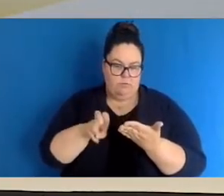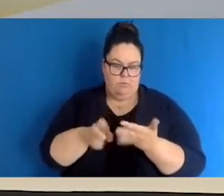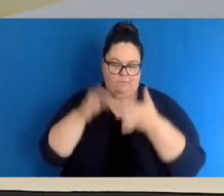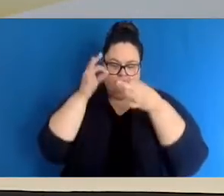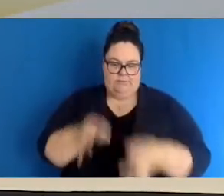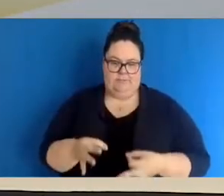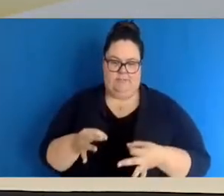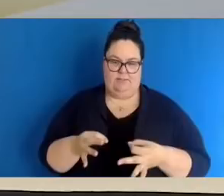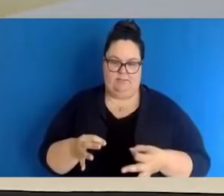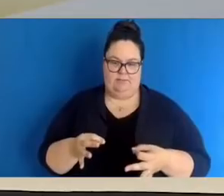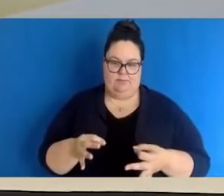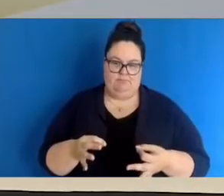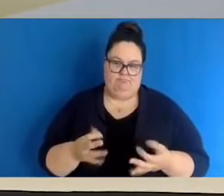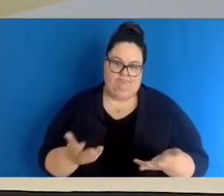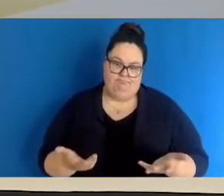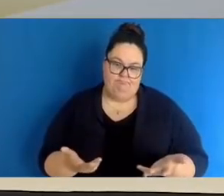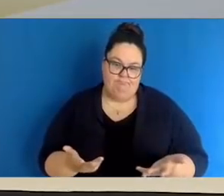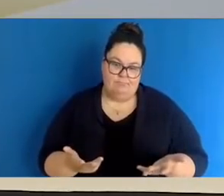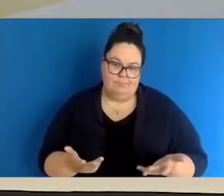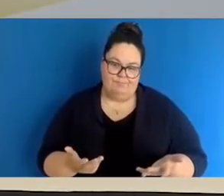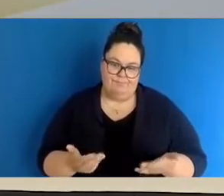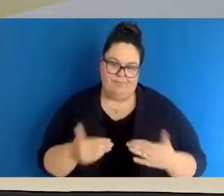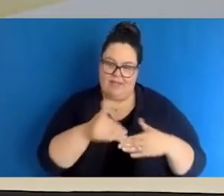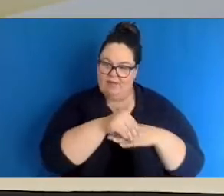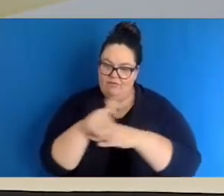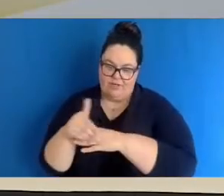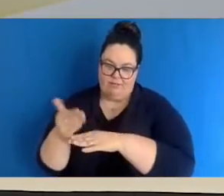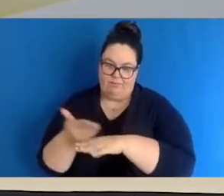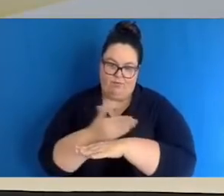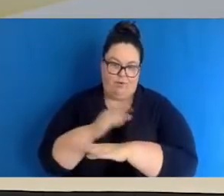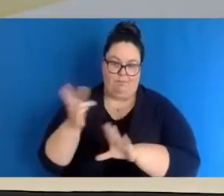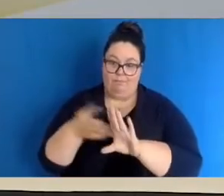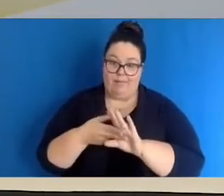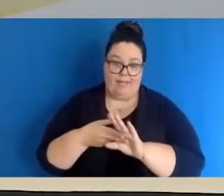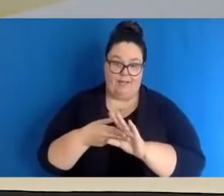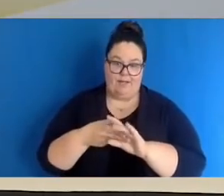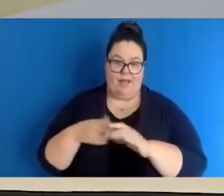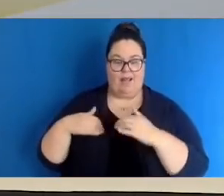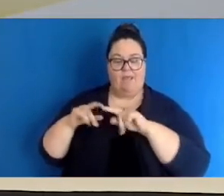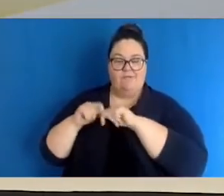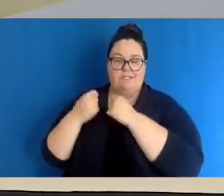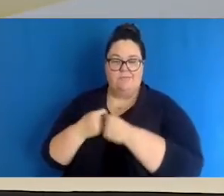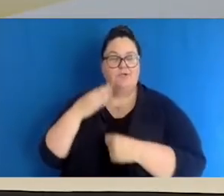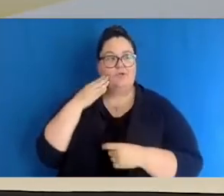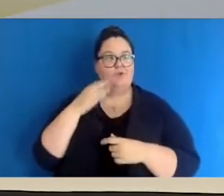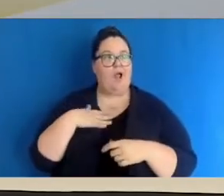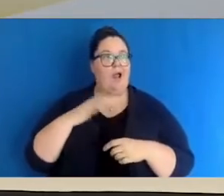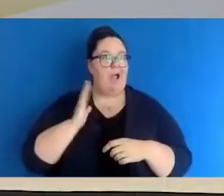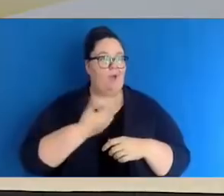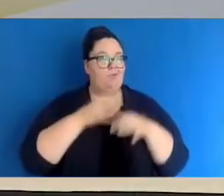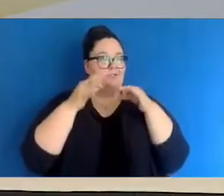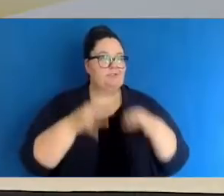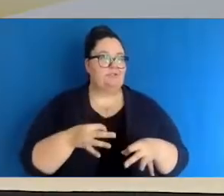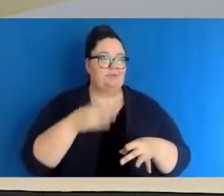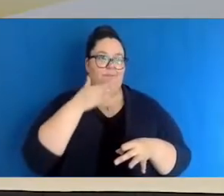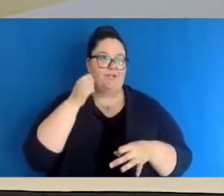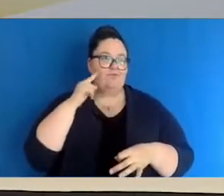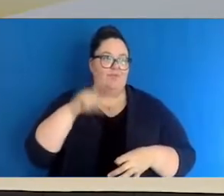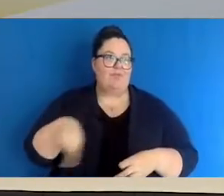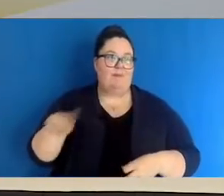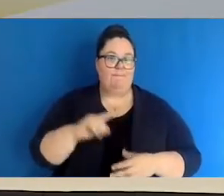think we need to be able to say that every night before we go to bed. And I know I have a team that does that. Look,